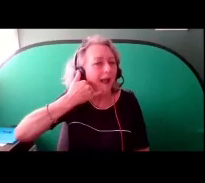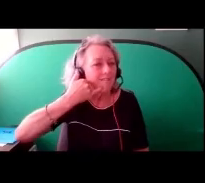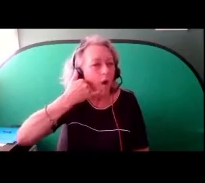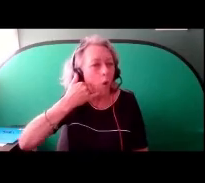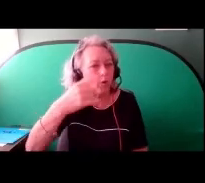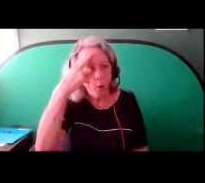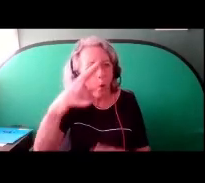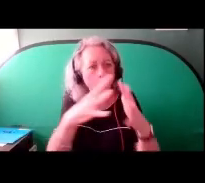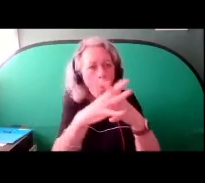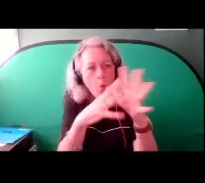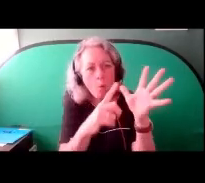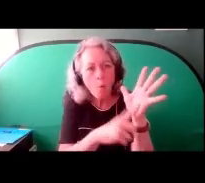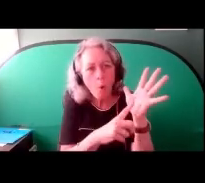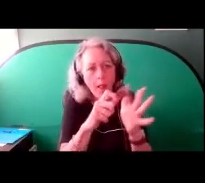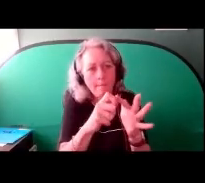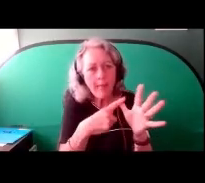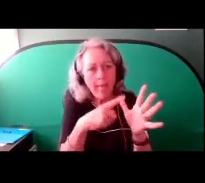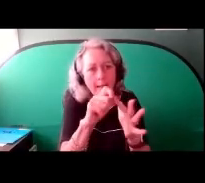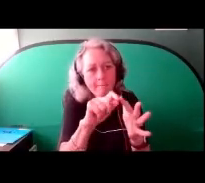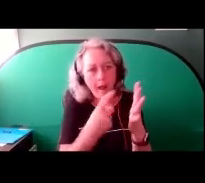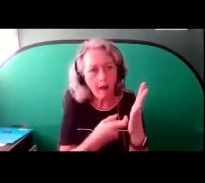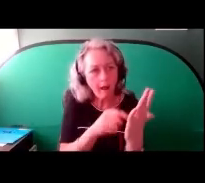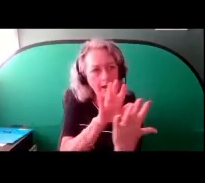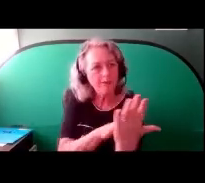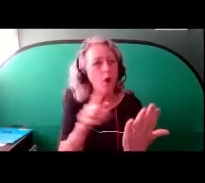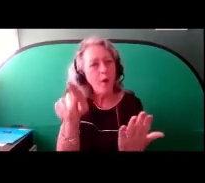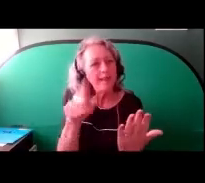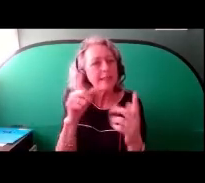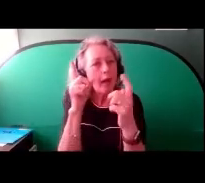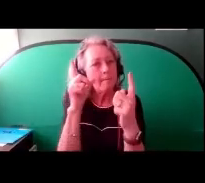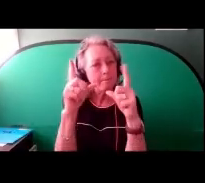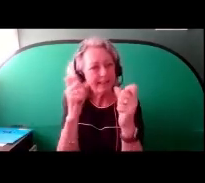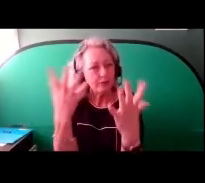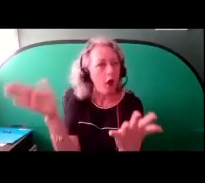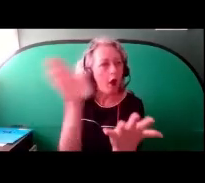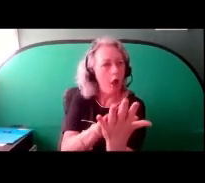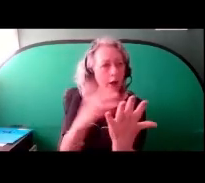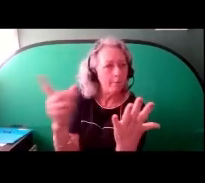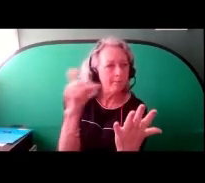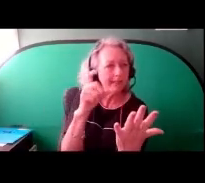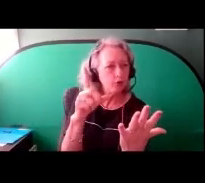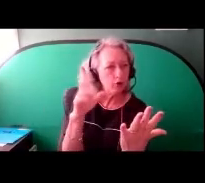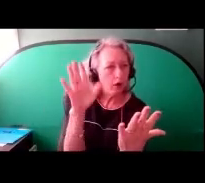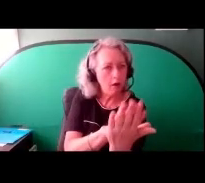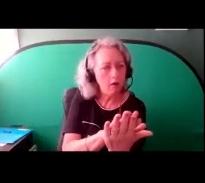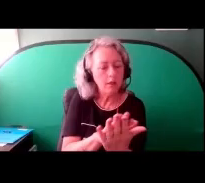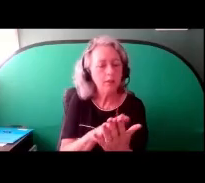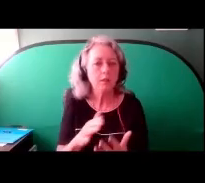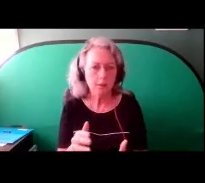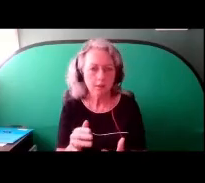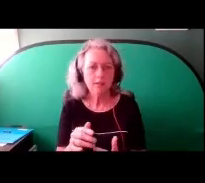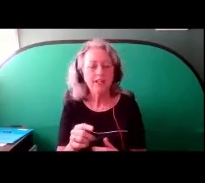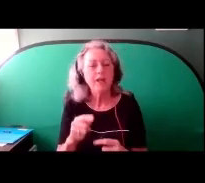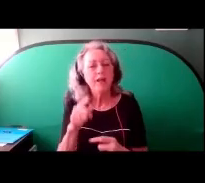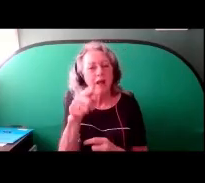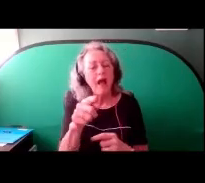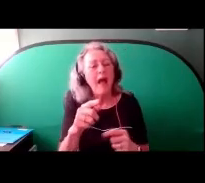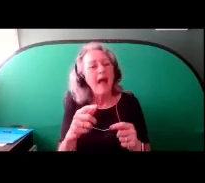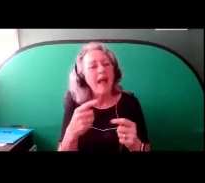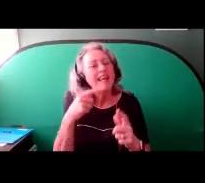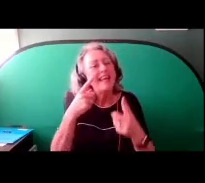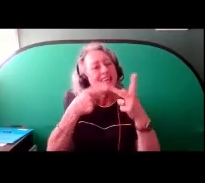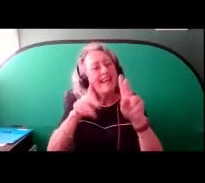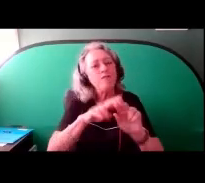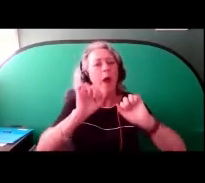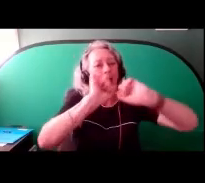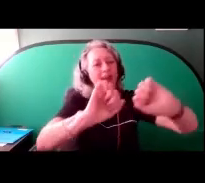you've got there is you're looking at pictures on a picture. So it's very difficult to sort of tell the apps that are on the home